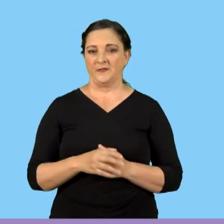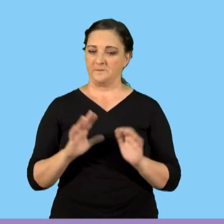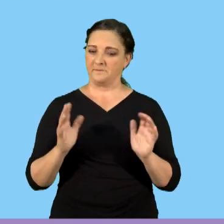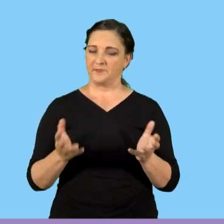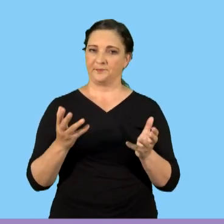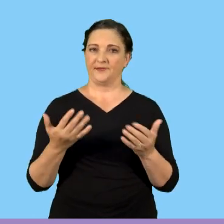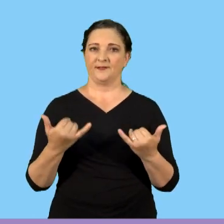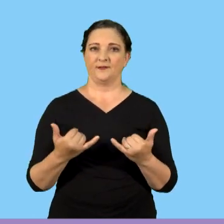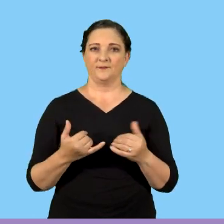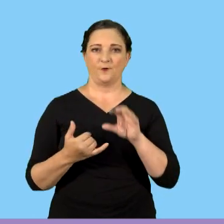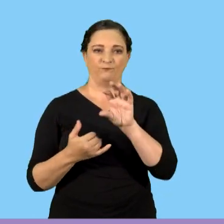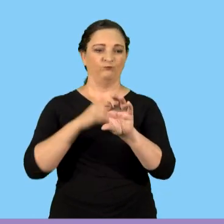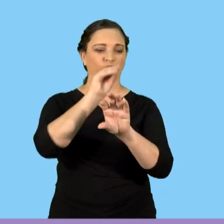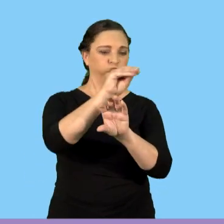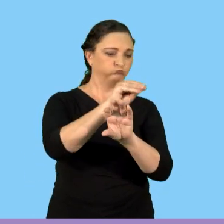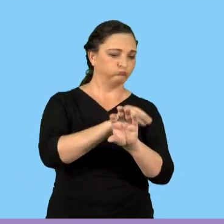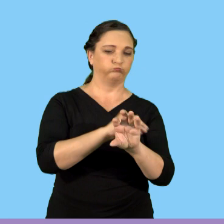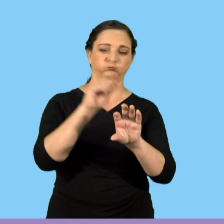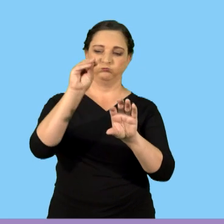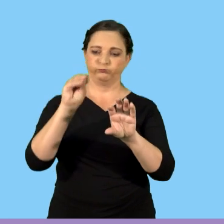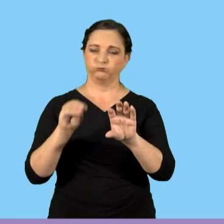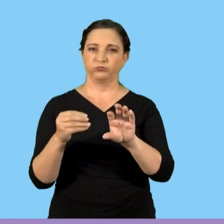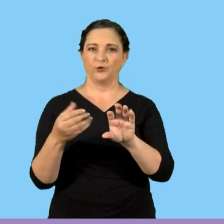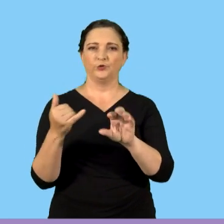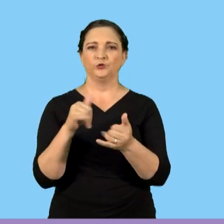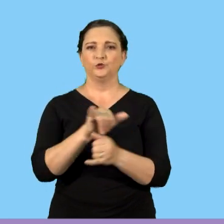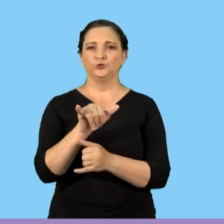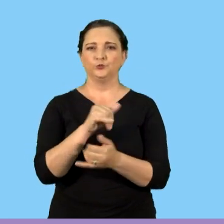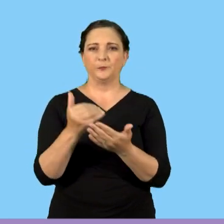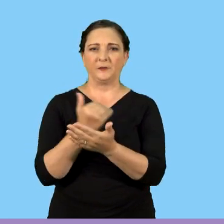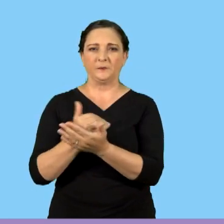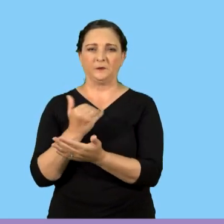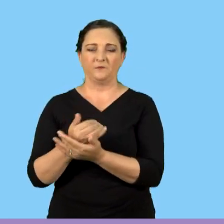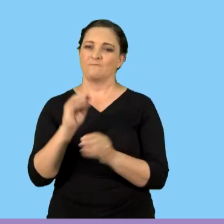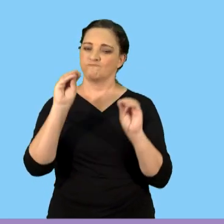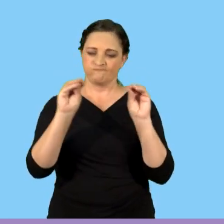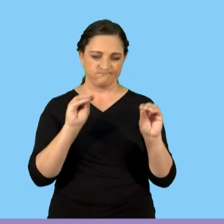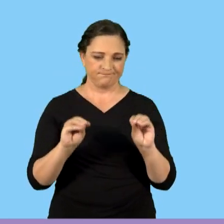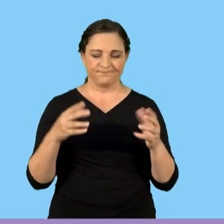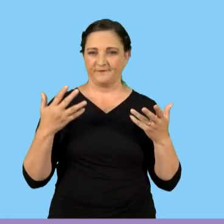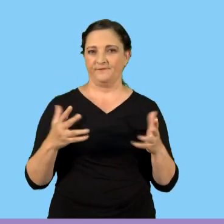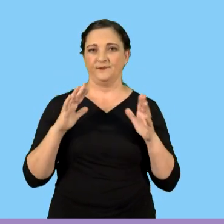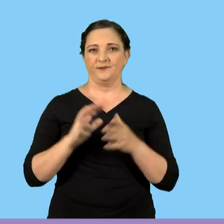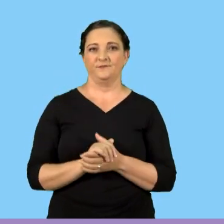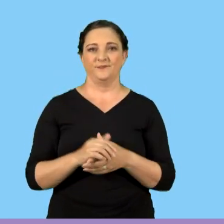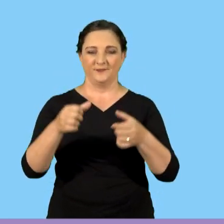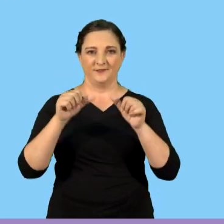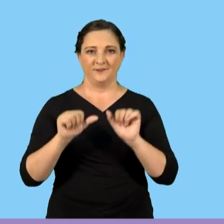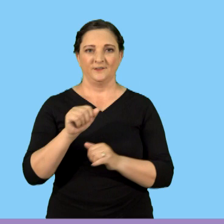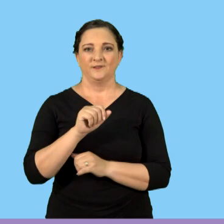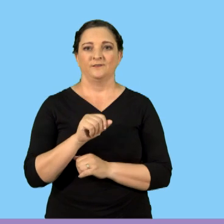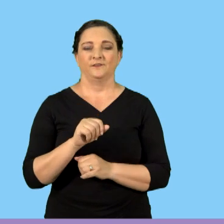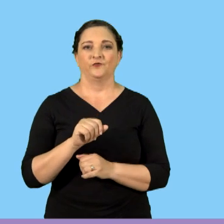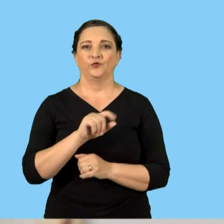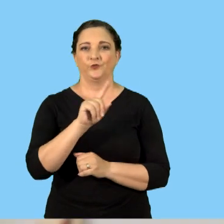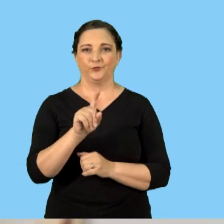3. And that is it. We have filled out our flow diagram, we filled out the missing input values, and we filled out the missing output